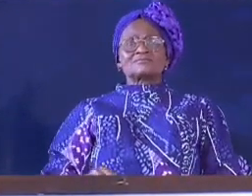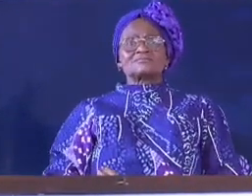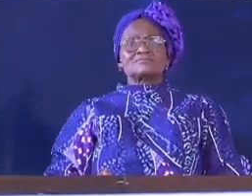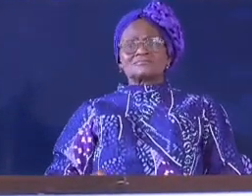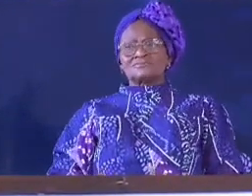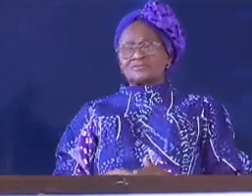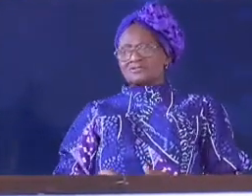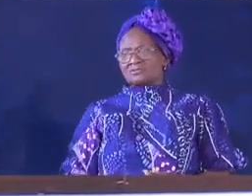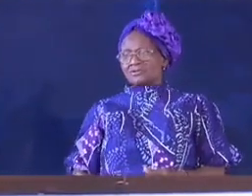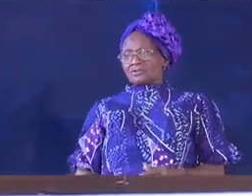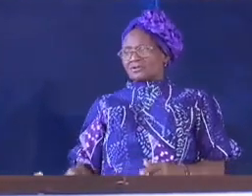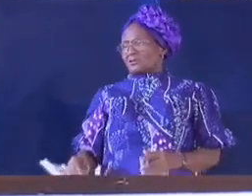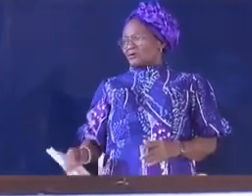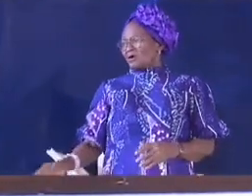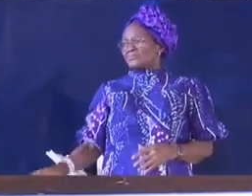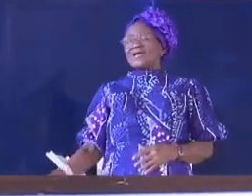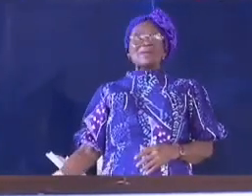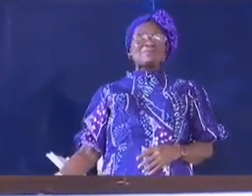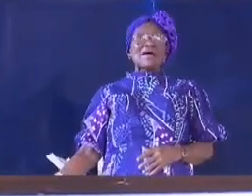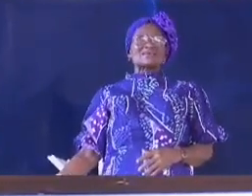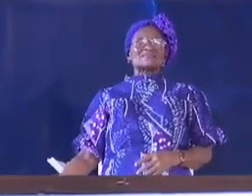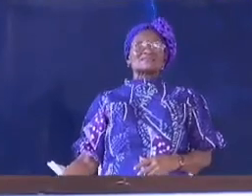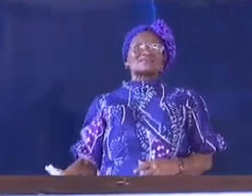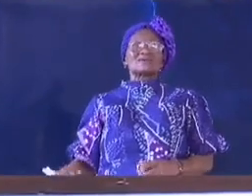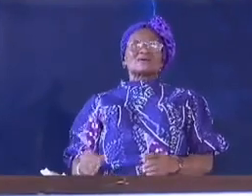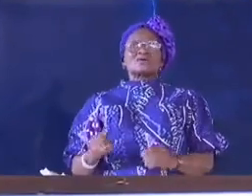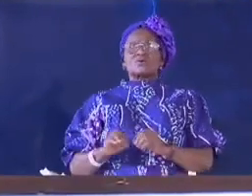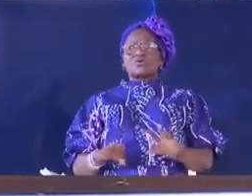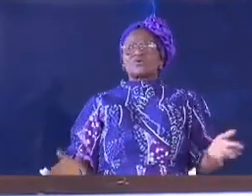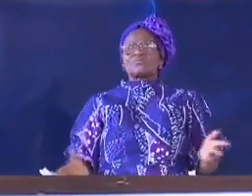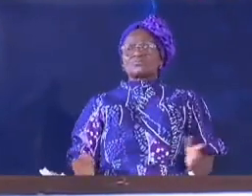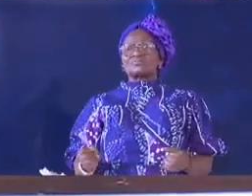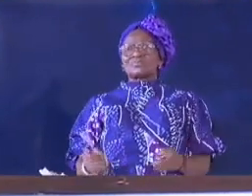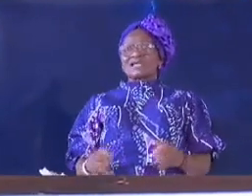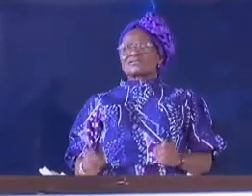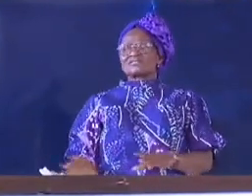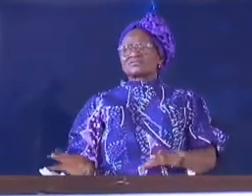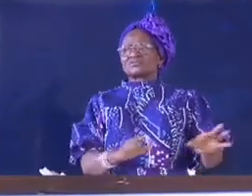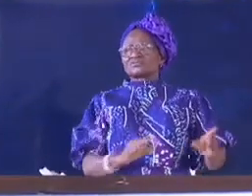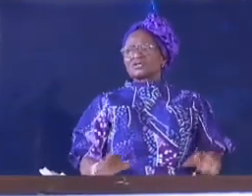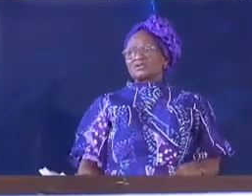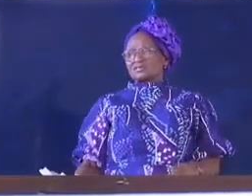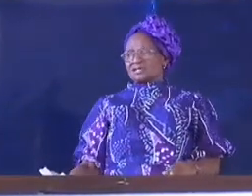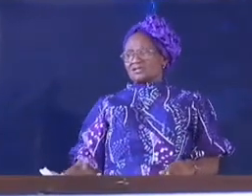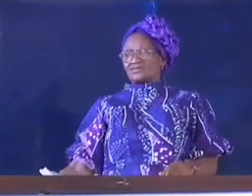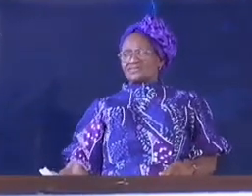This handkerchief is going to open many Jordan rivers.